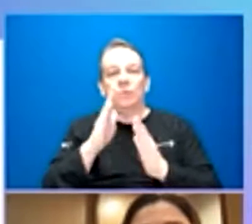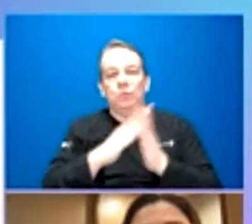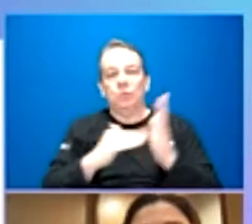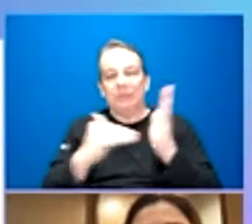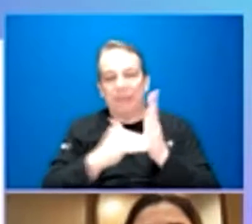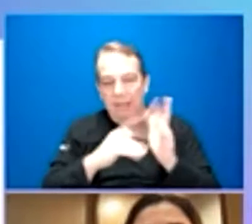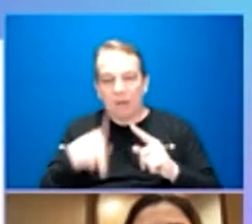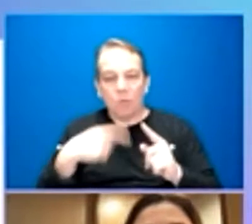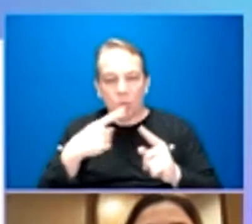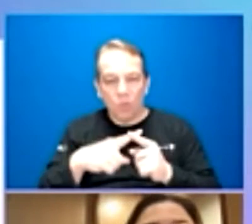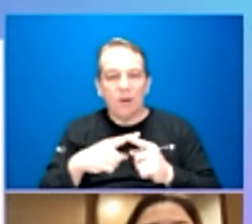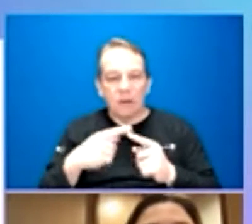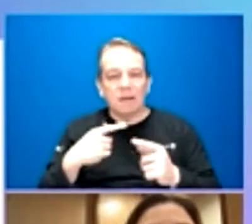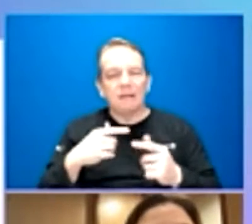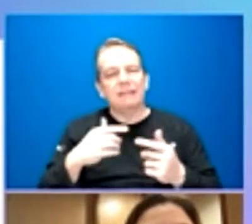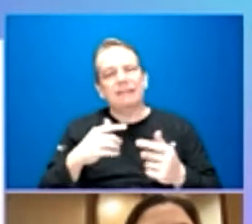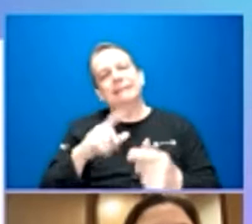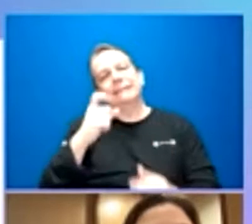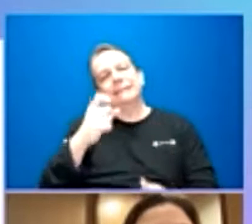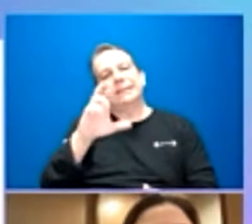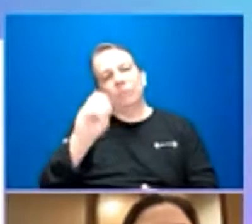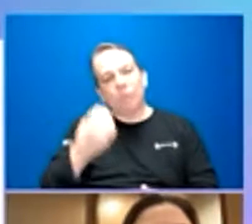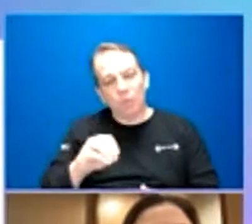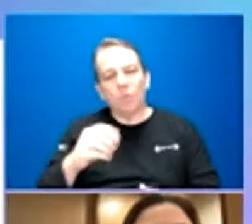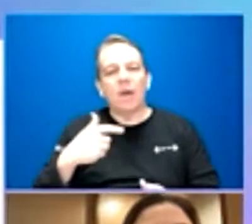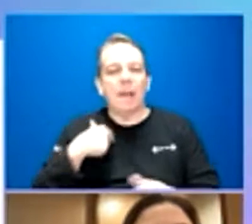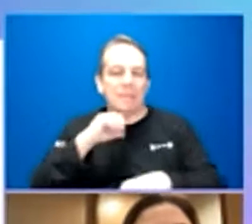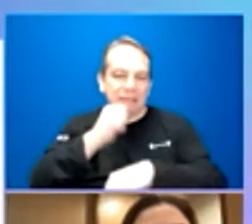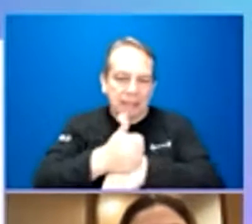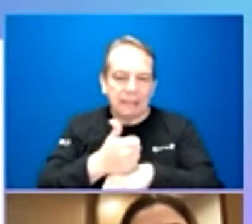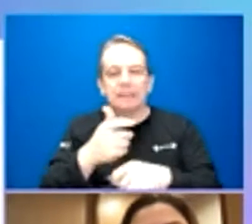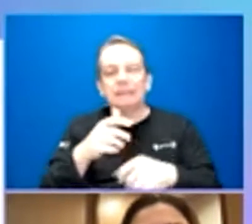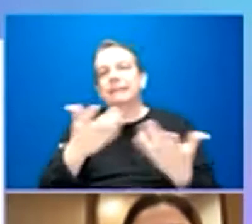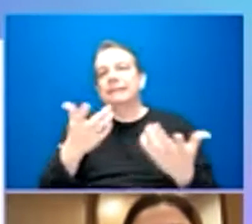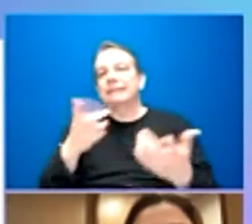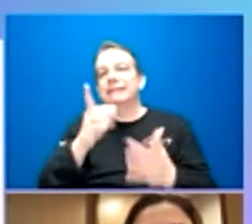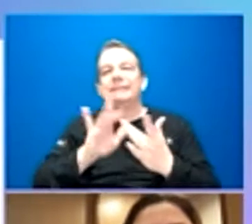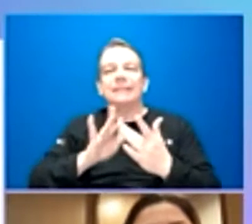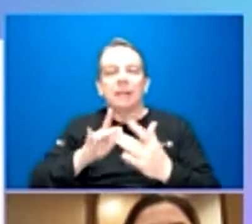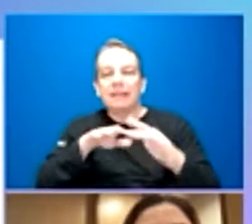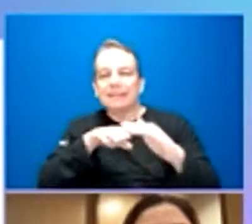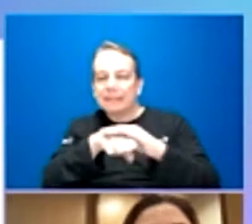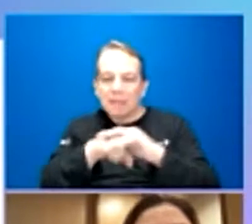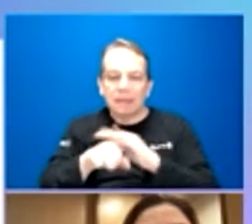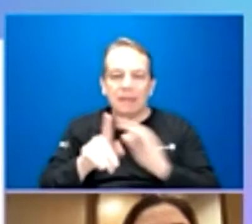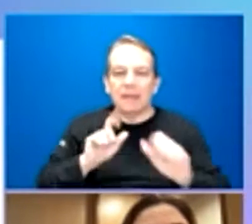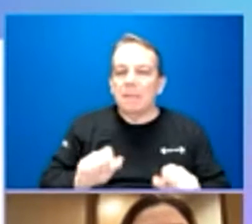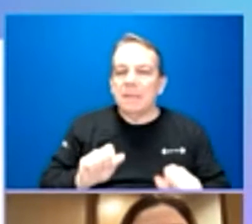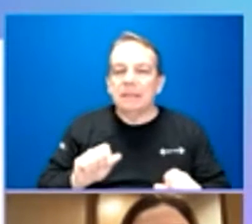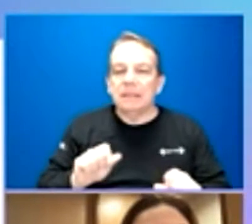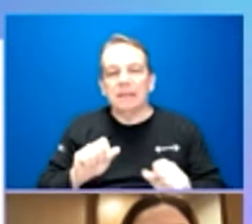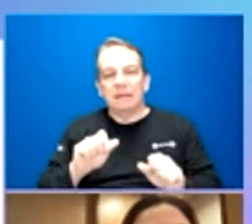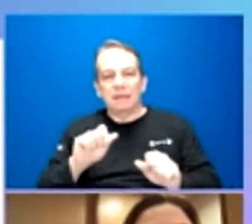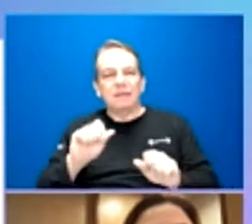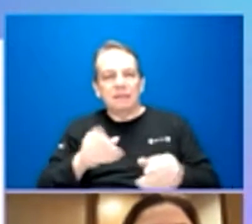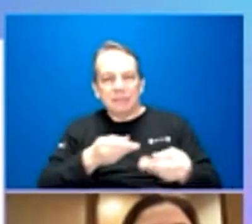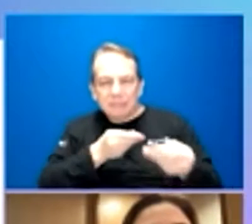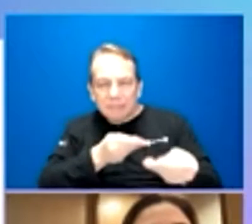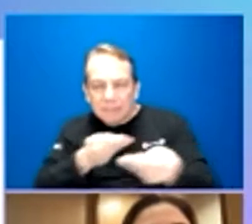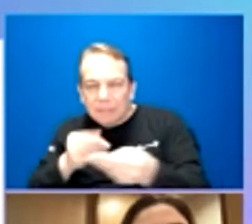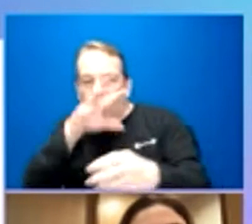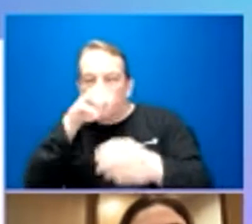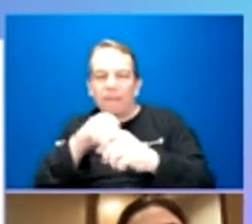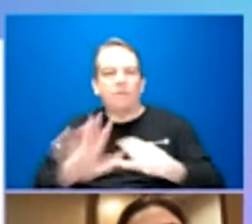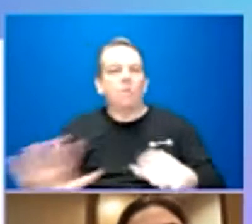it's a similar role at Xero in that I'm establishing the digital accessibility capability and embedding accessibility across the